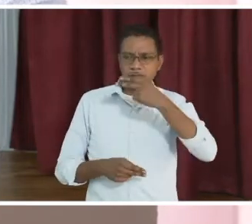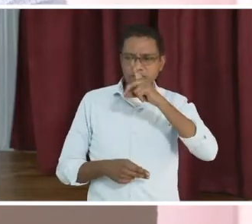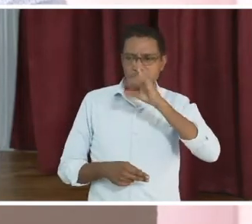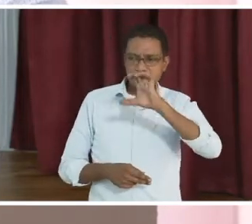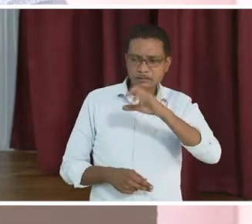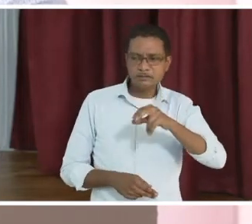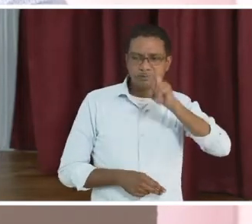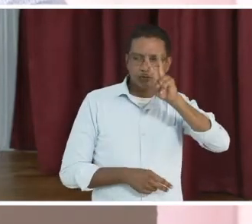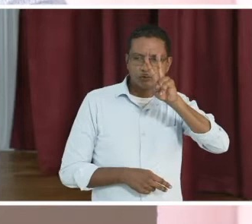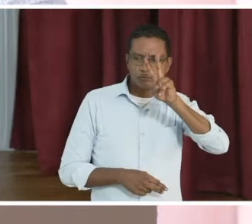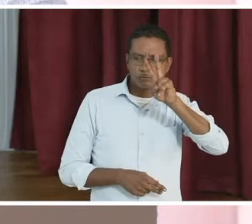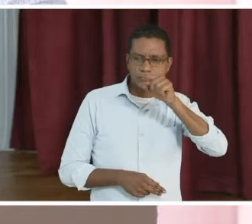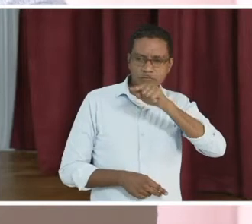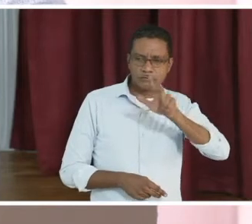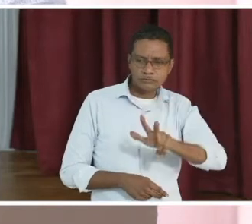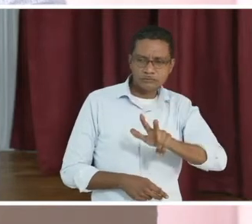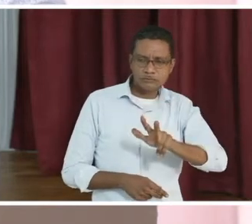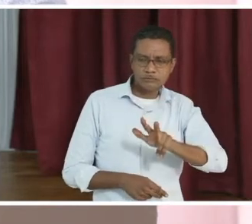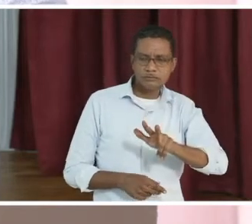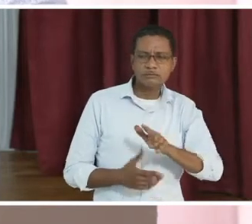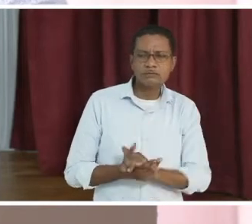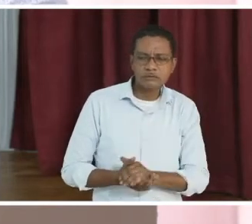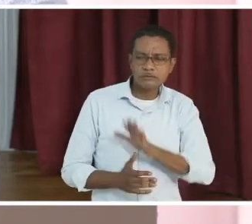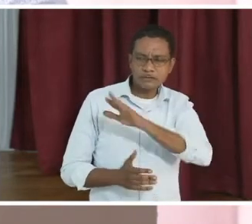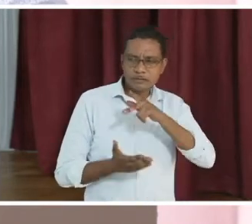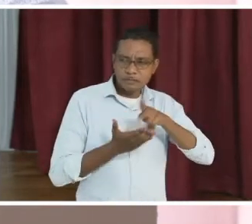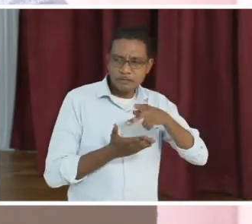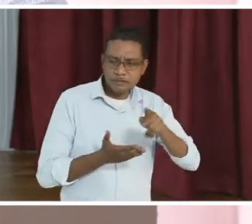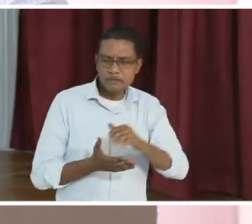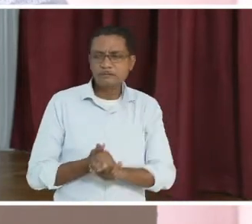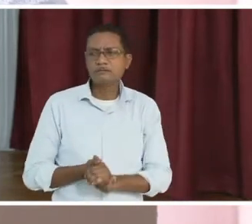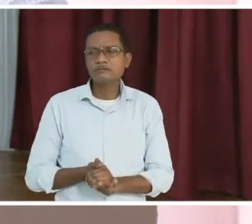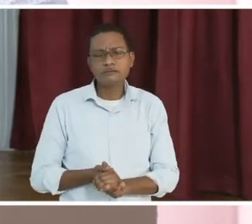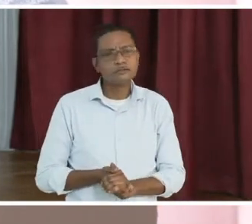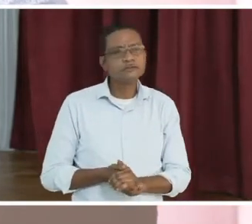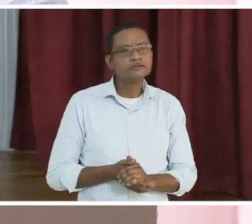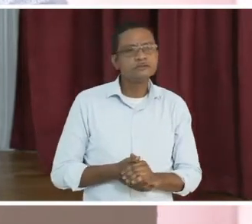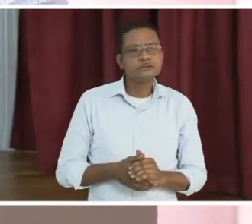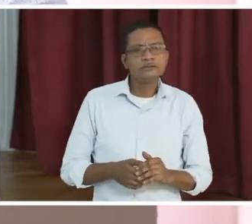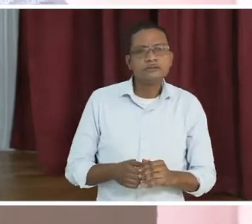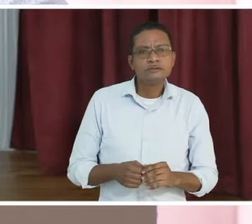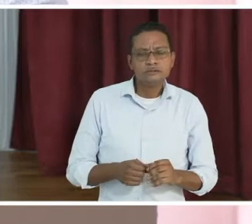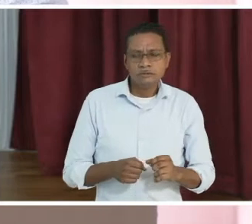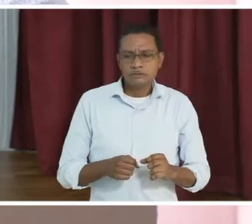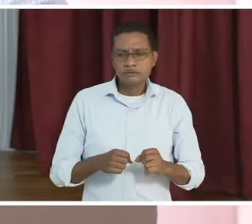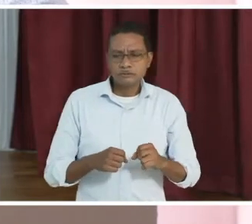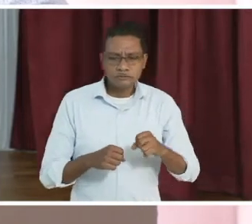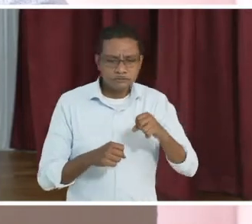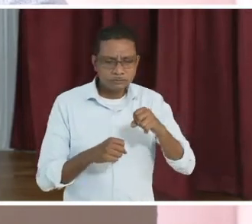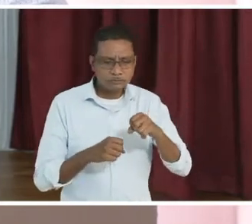2/3 of their payments we will net it off as a deposit. So they're really applying for the balance at their